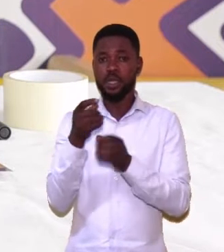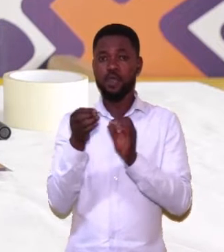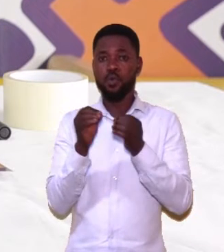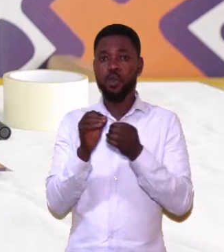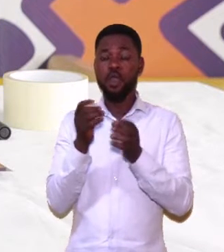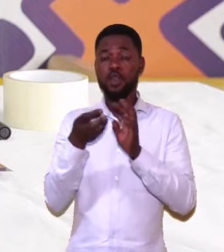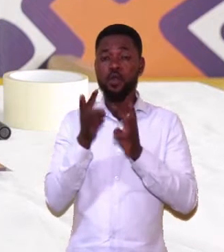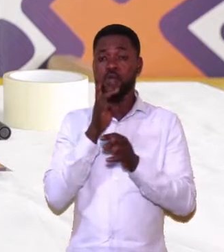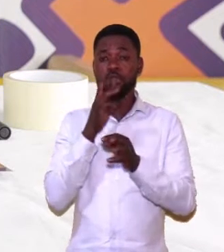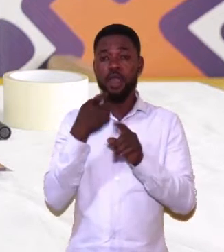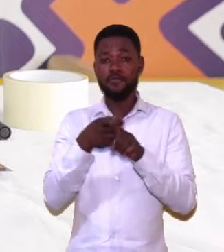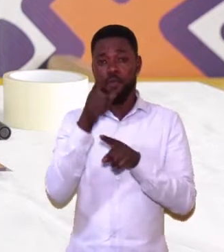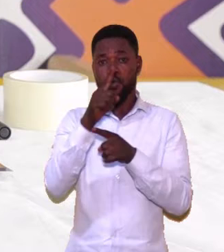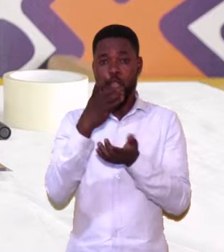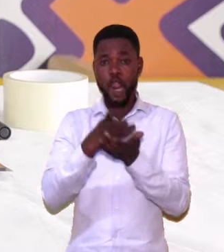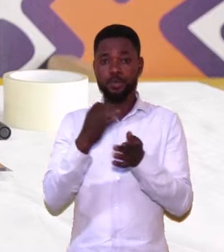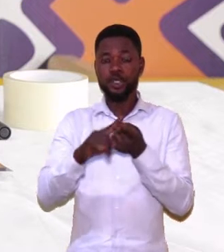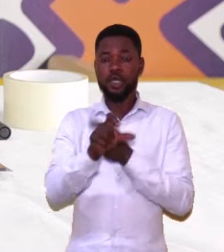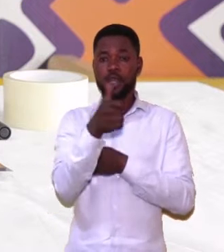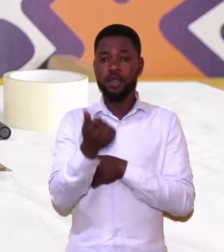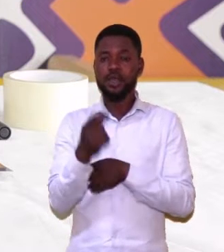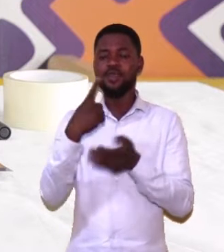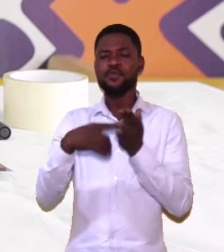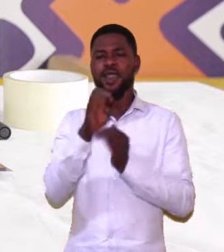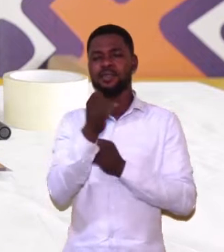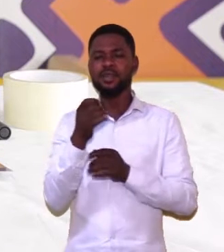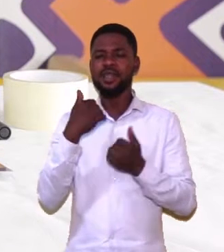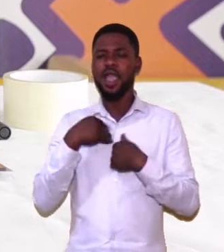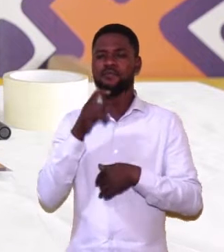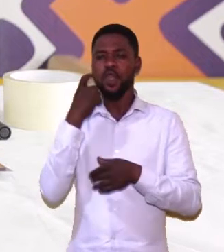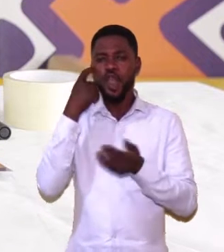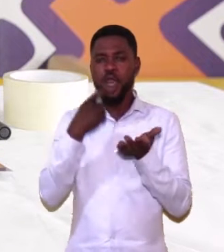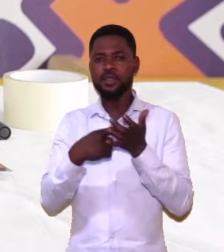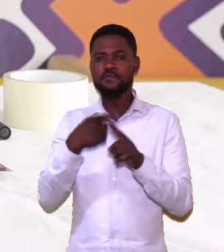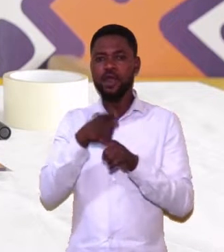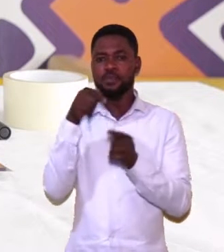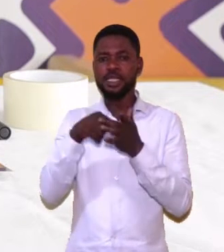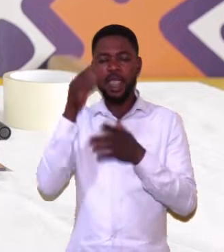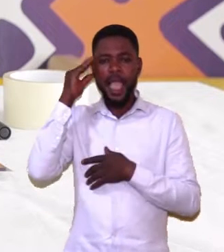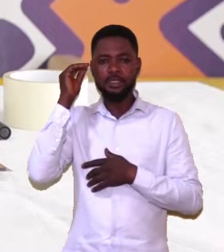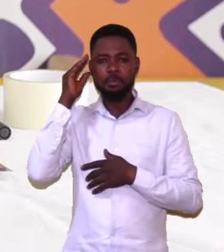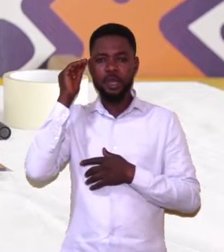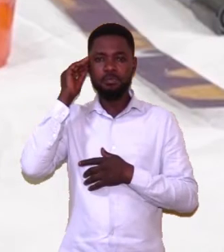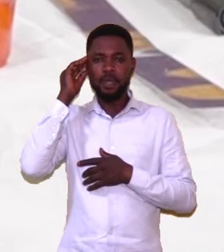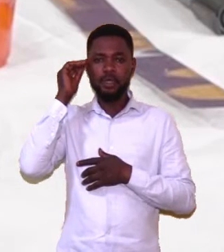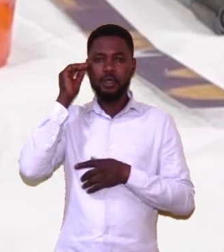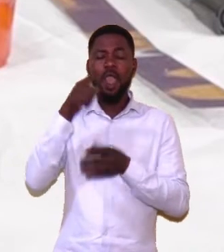water walked from one cup to the other. What else can you notice from this experiment?